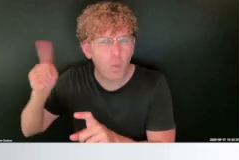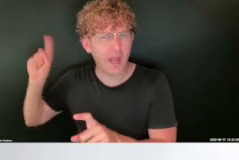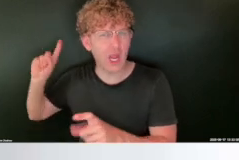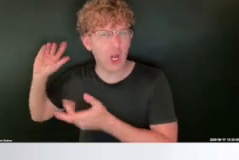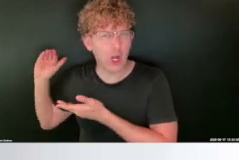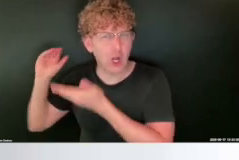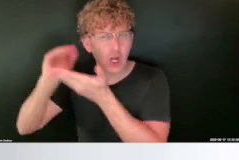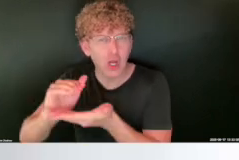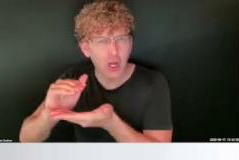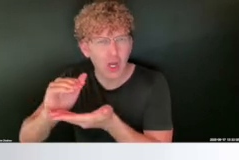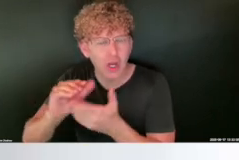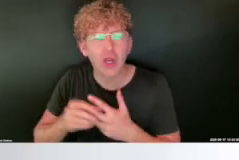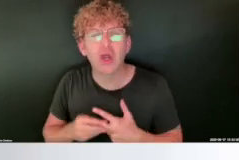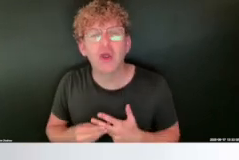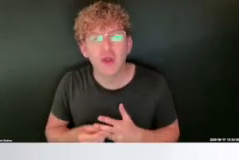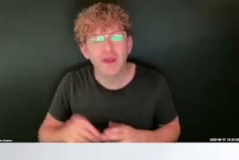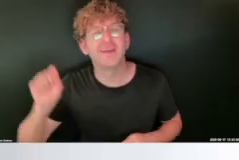Yeah, so the